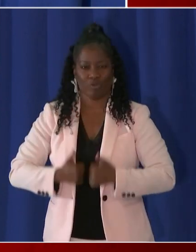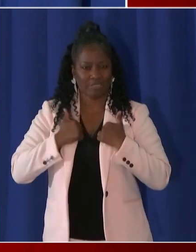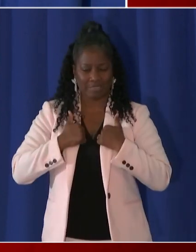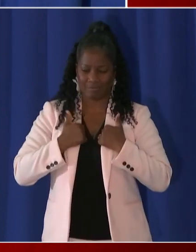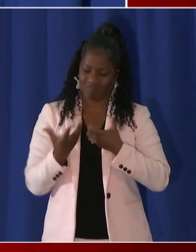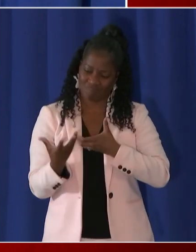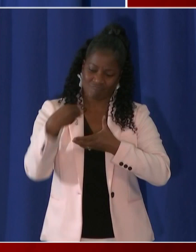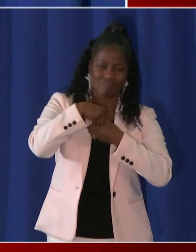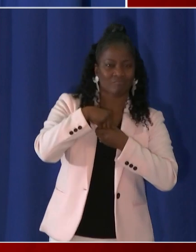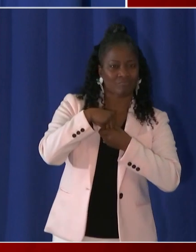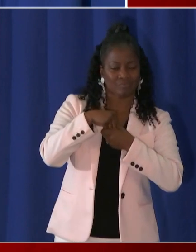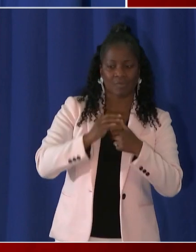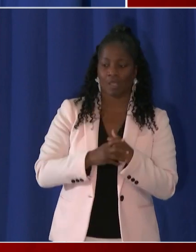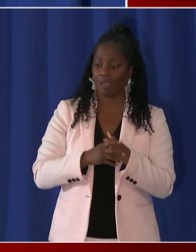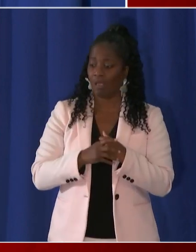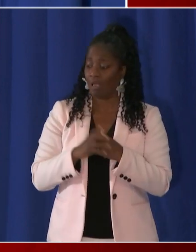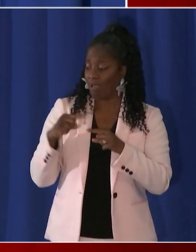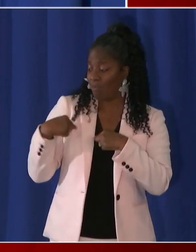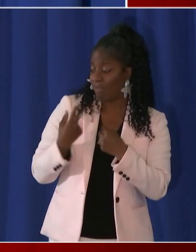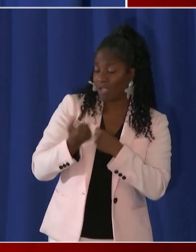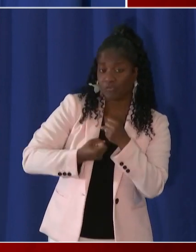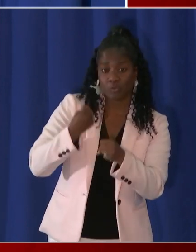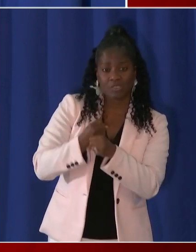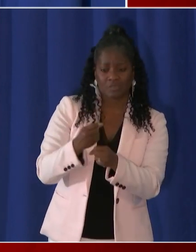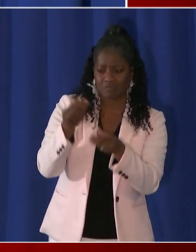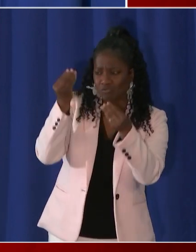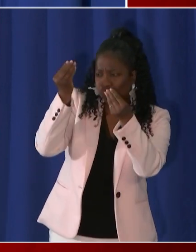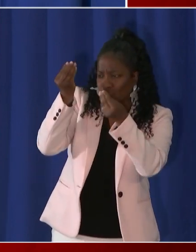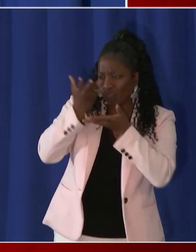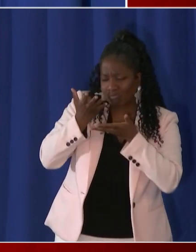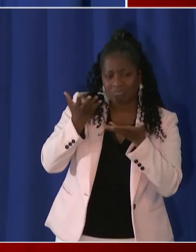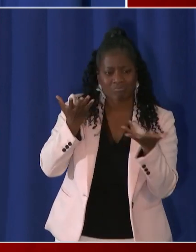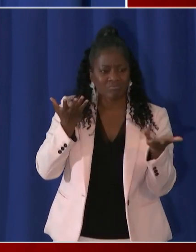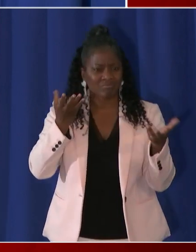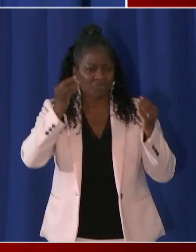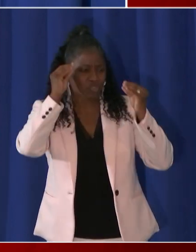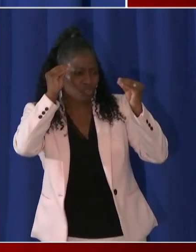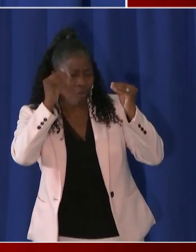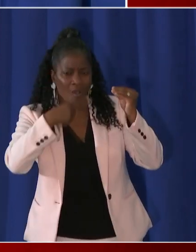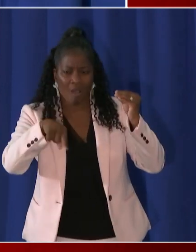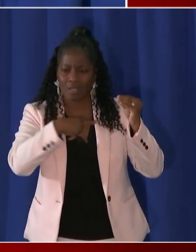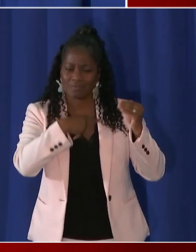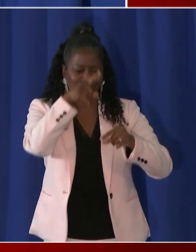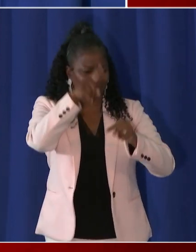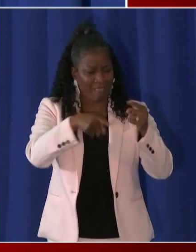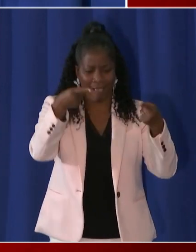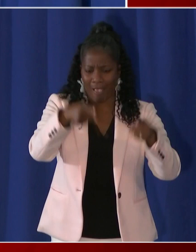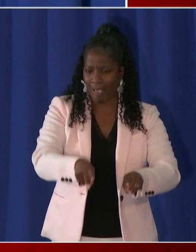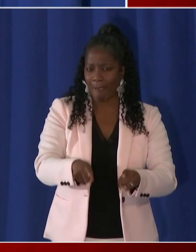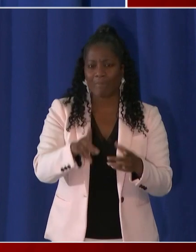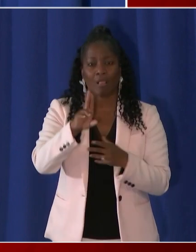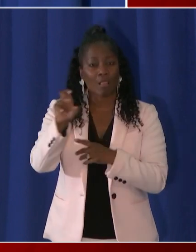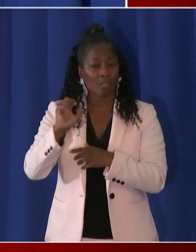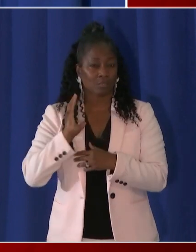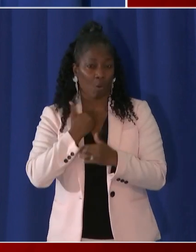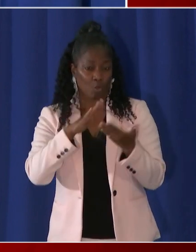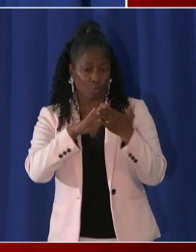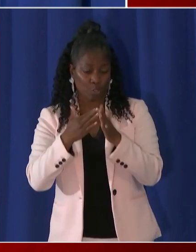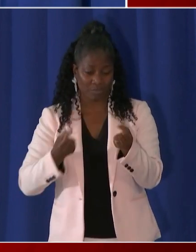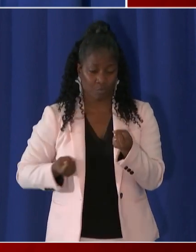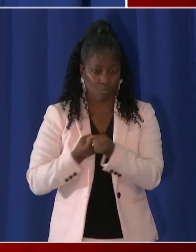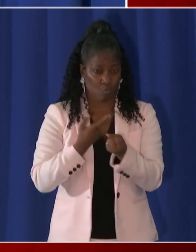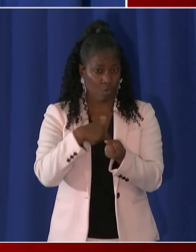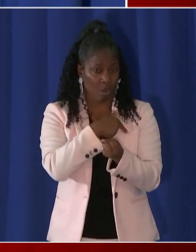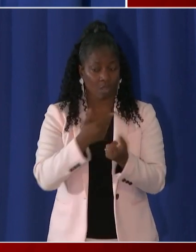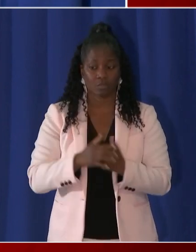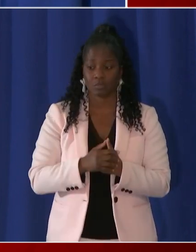residents. The last few years have taught us that effective proactive work like this cannot take place unless our community supports these efforts.